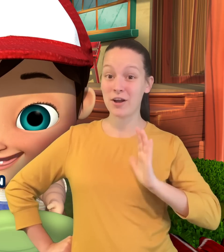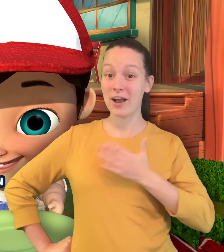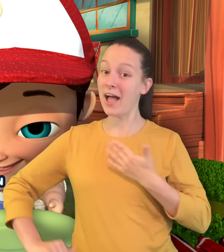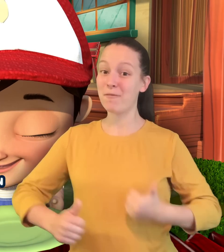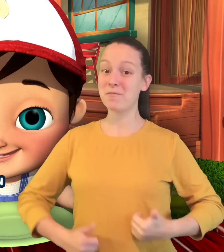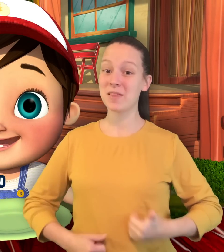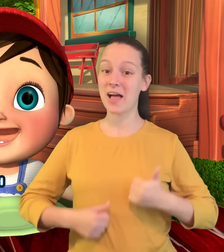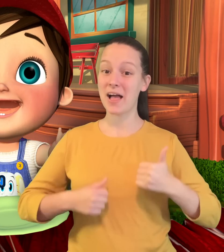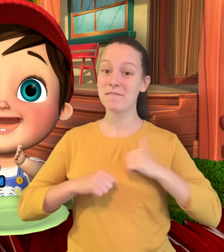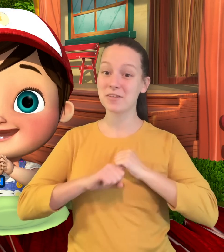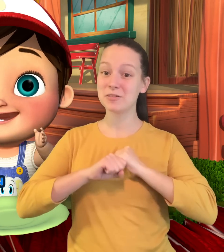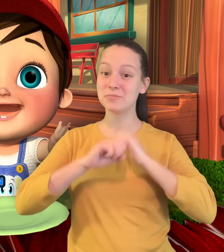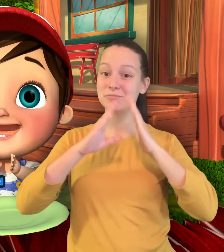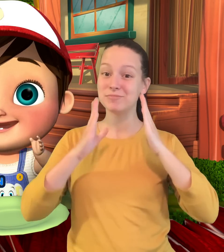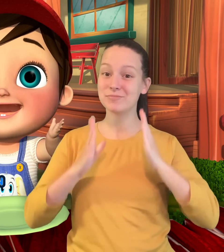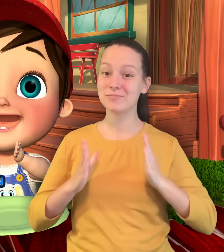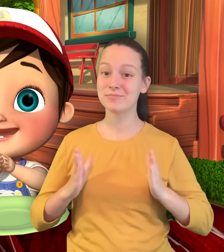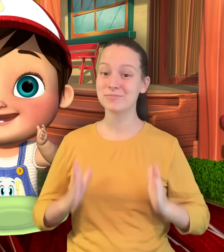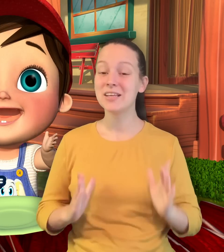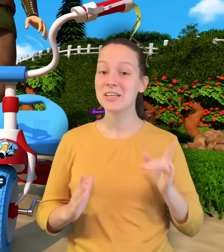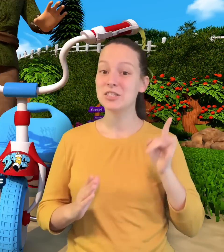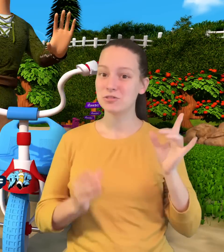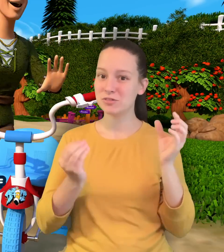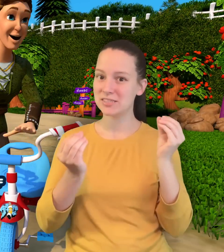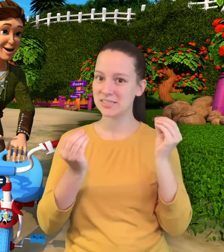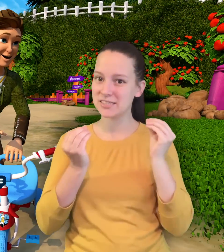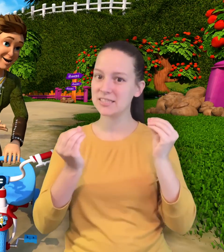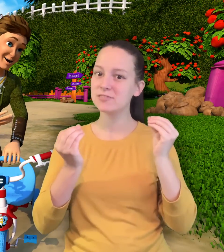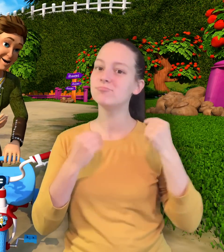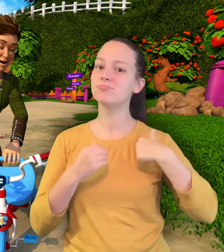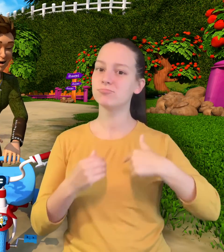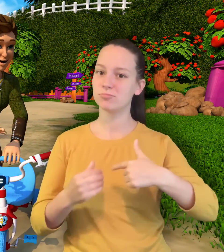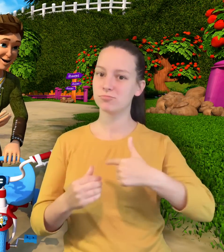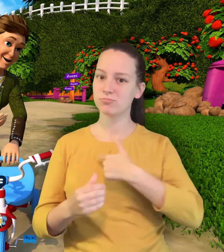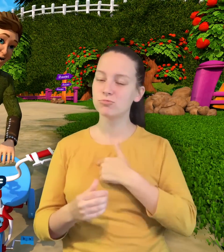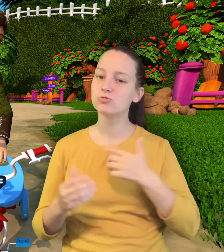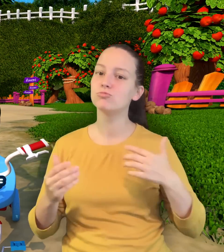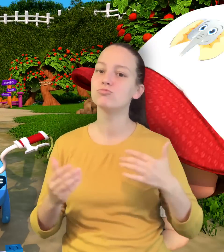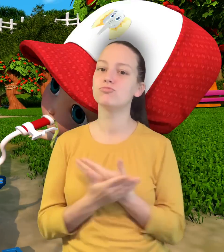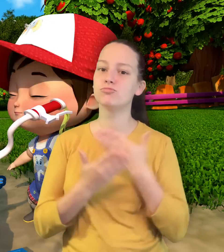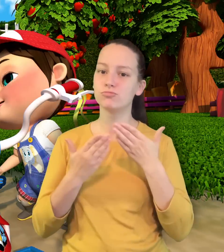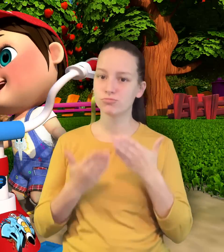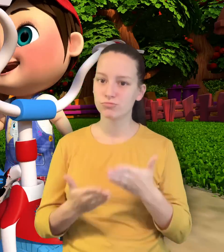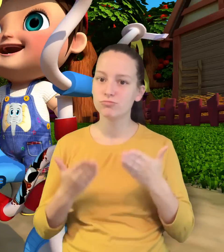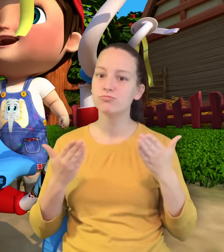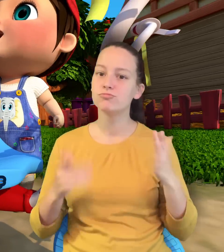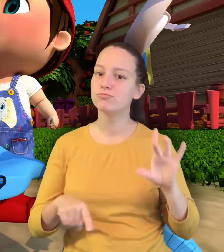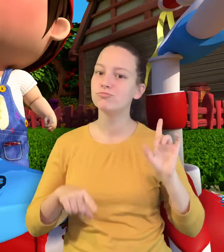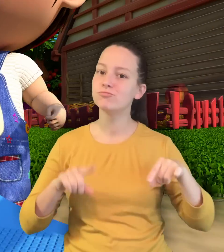Daddy, Daddy, our life garden, teaching